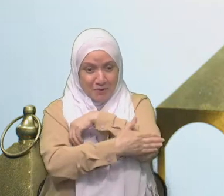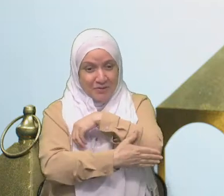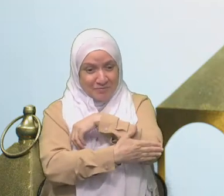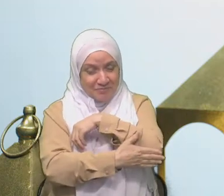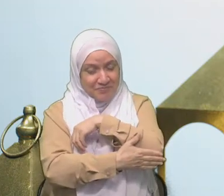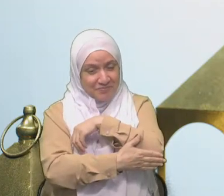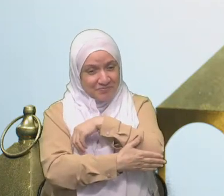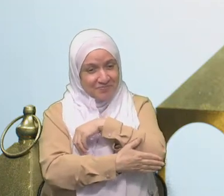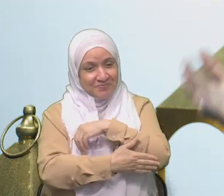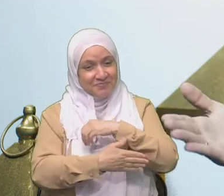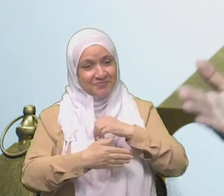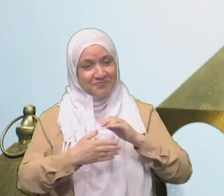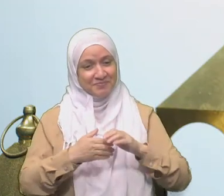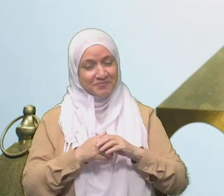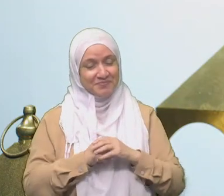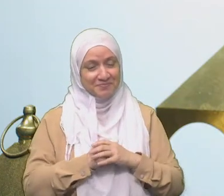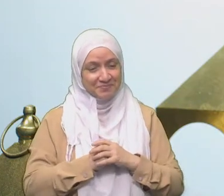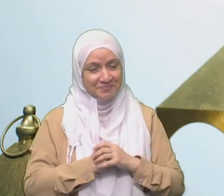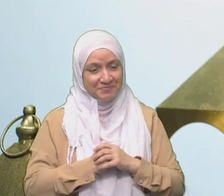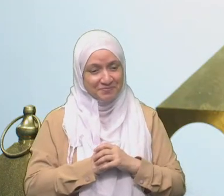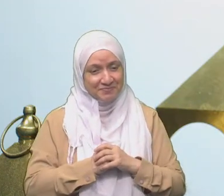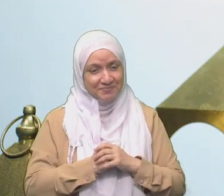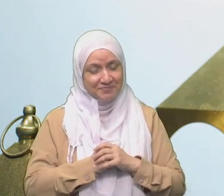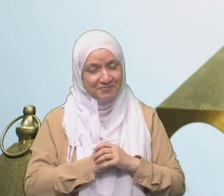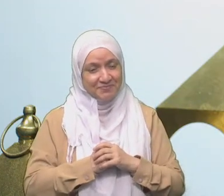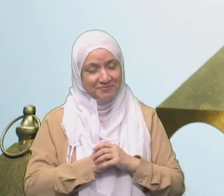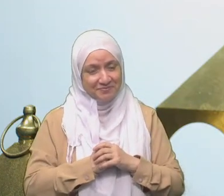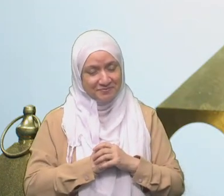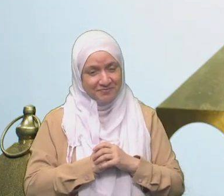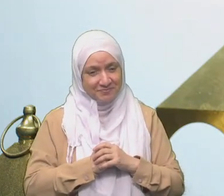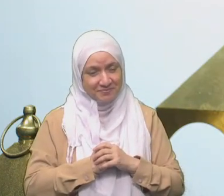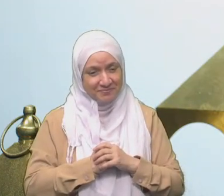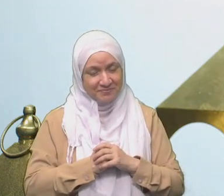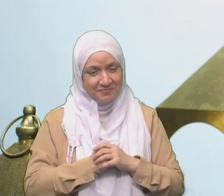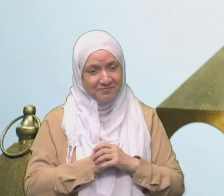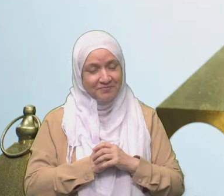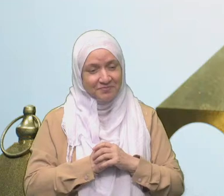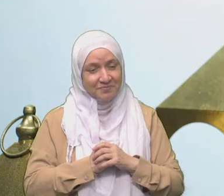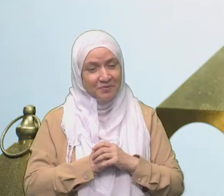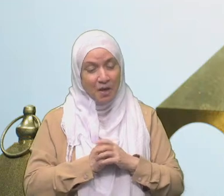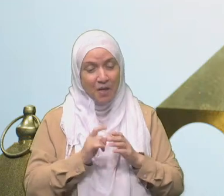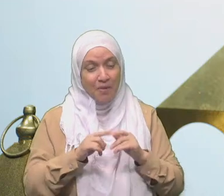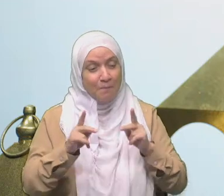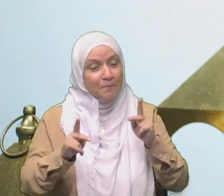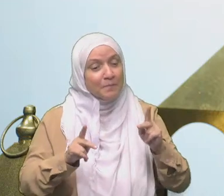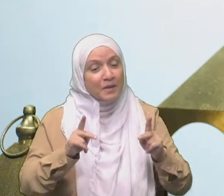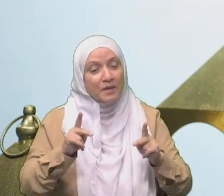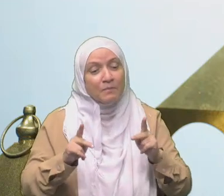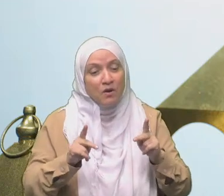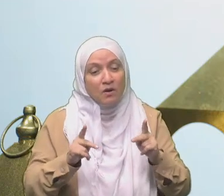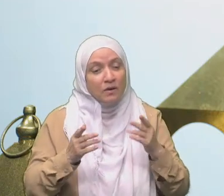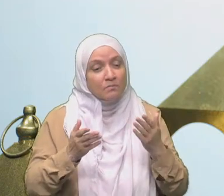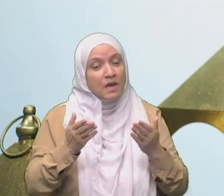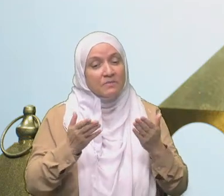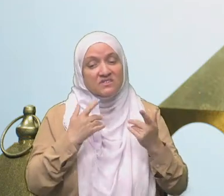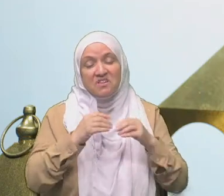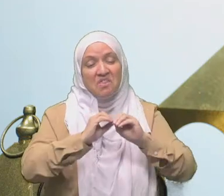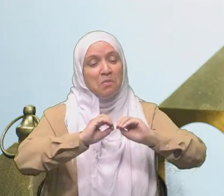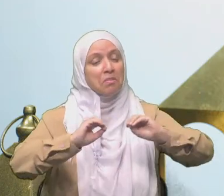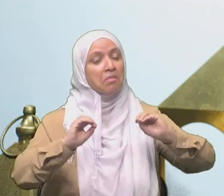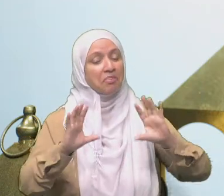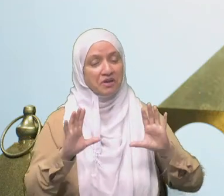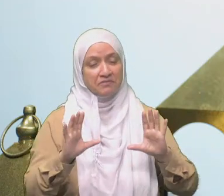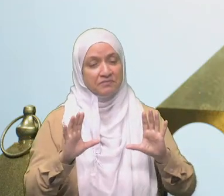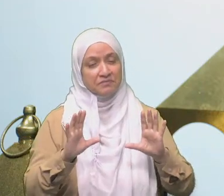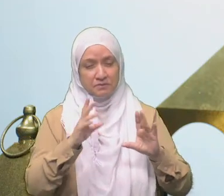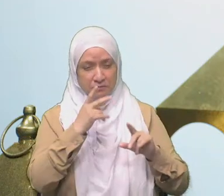see people that have it all yet have nothing. And on the other hand, people that have nothing yet seem to have it all. And that's a proof for